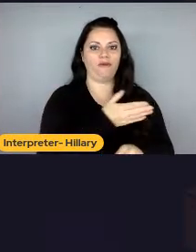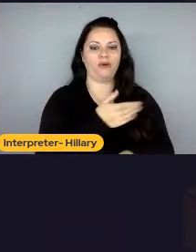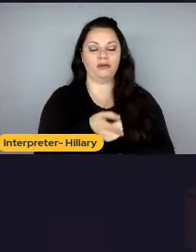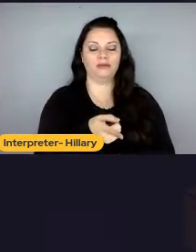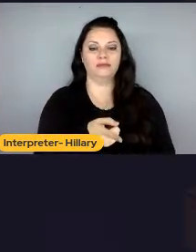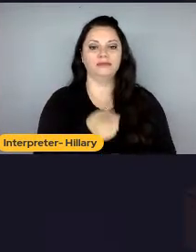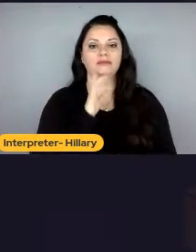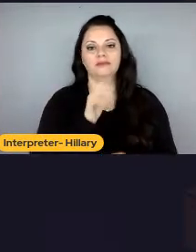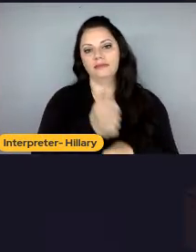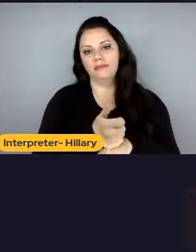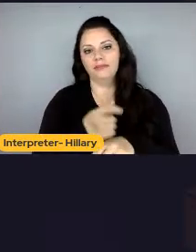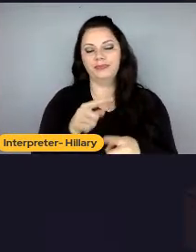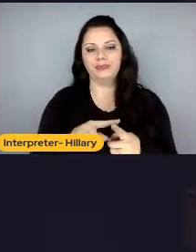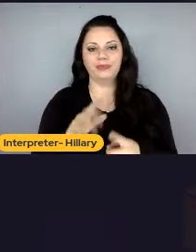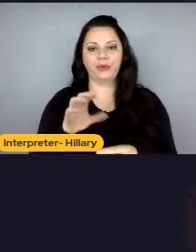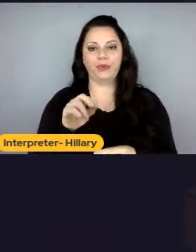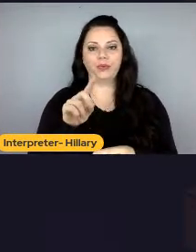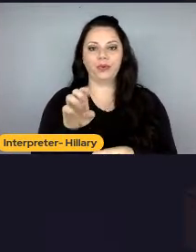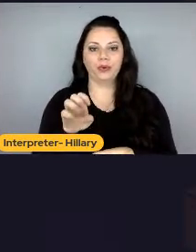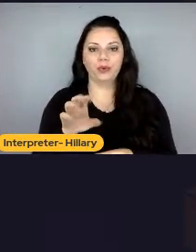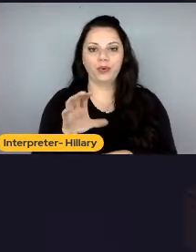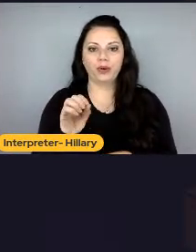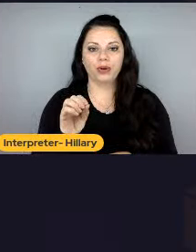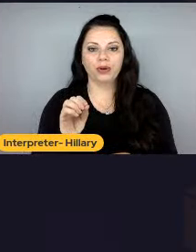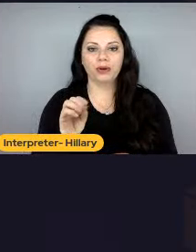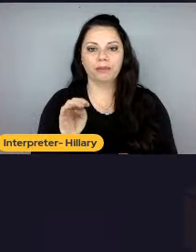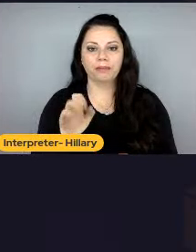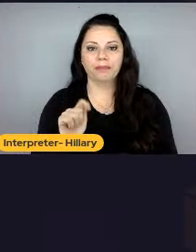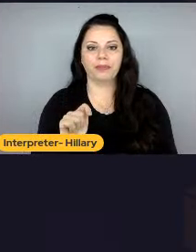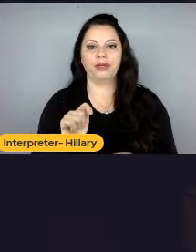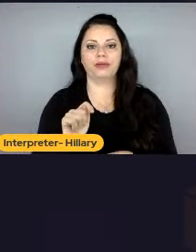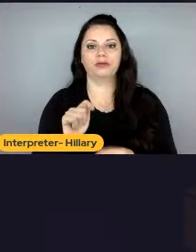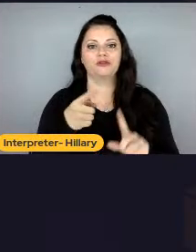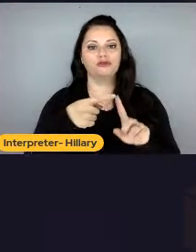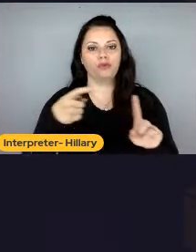it to code commit source code provider.